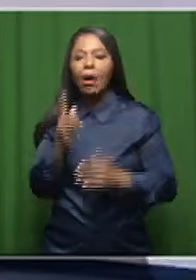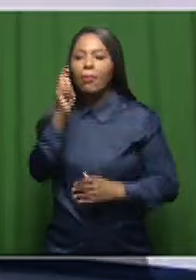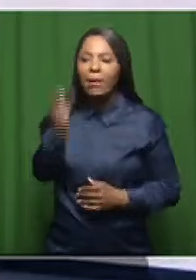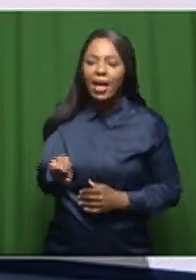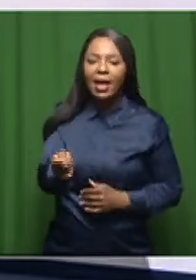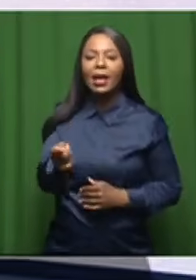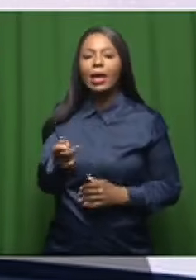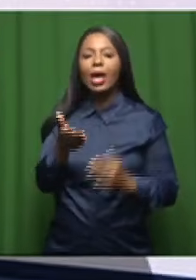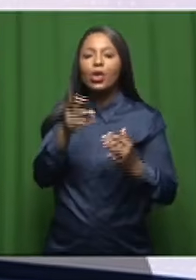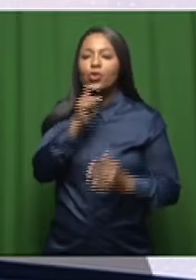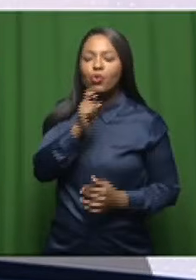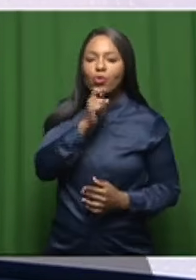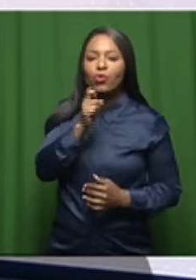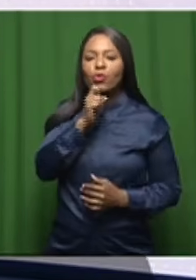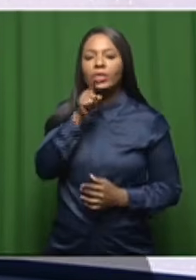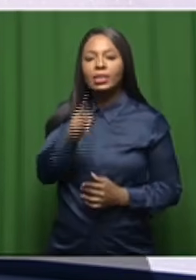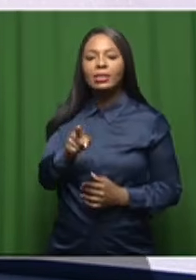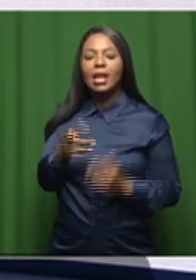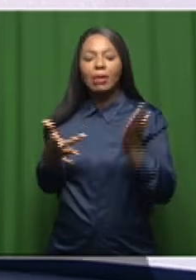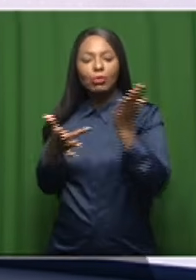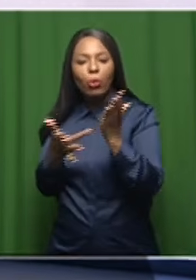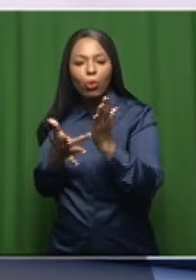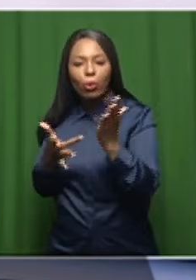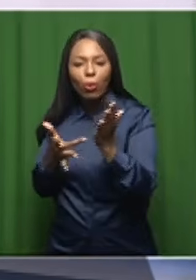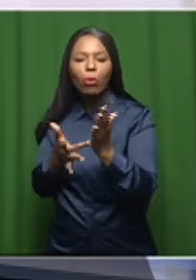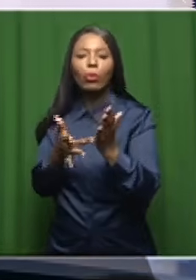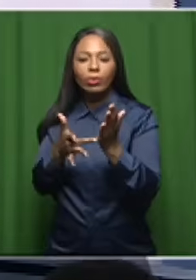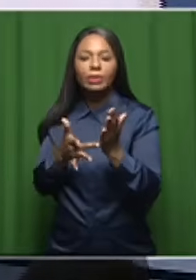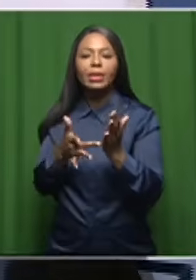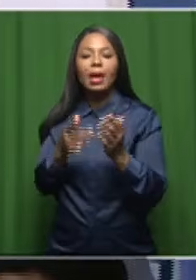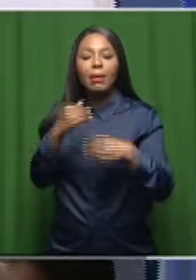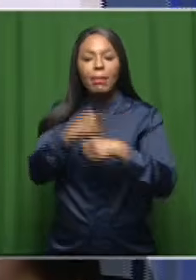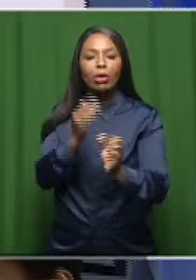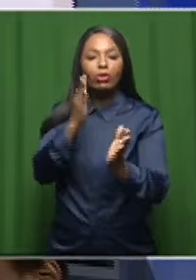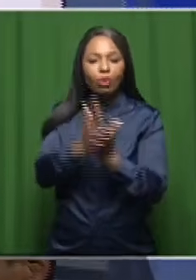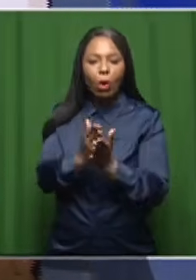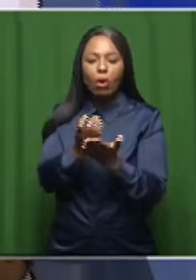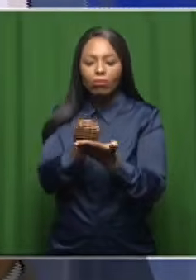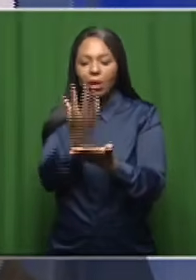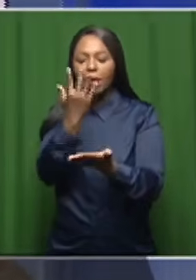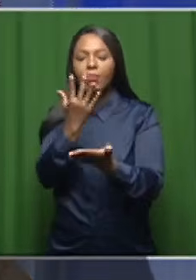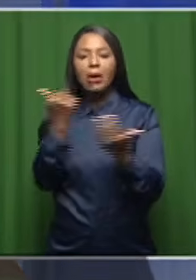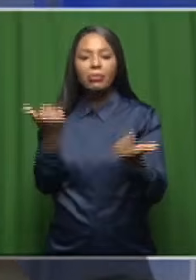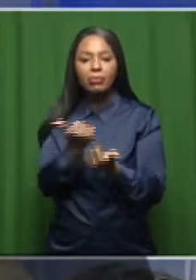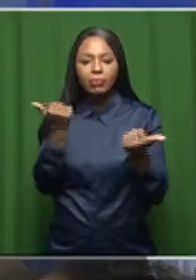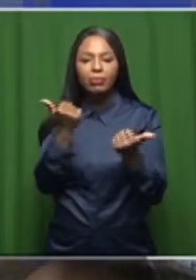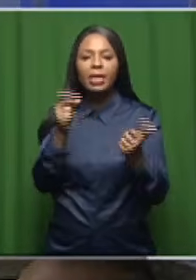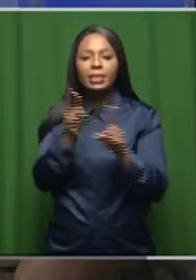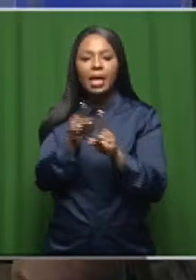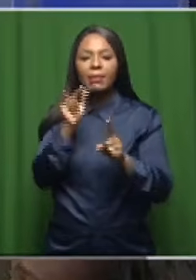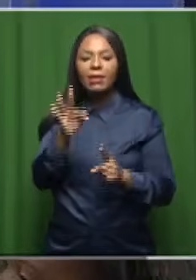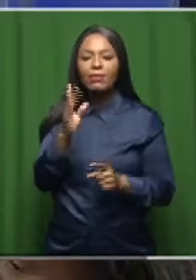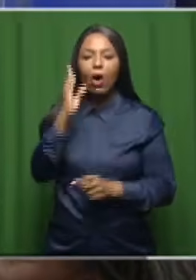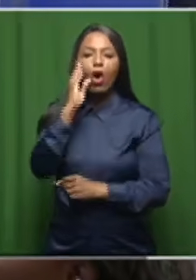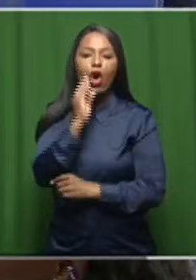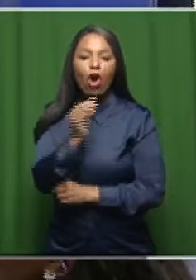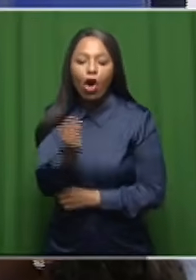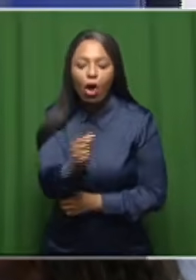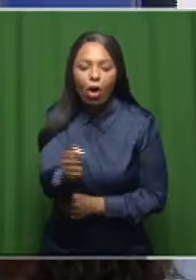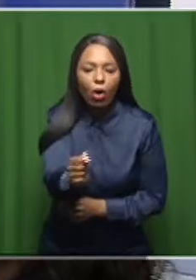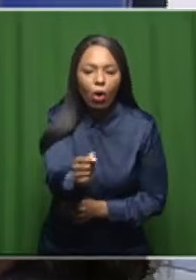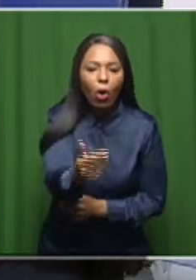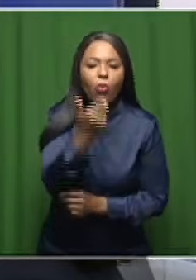that the e-services are available online and accessible to all citizens. So it means the Gogo now, who's in the